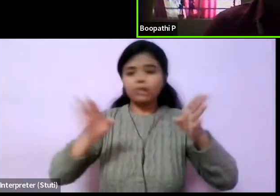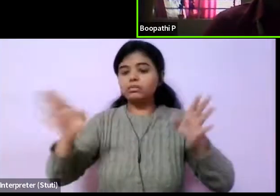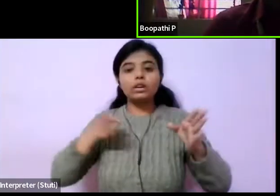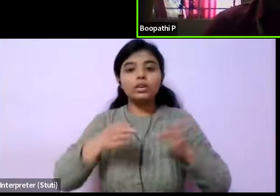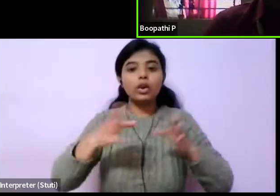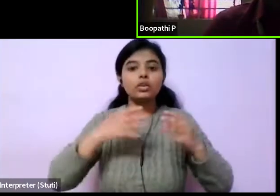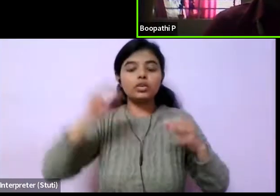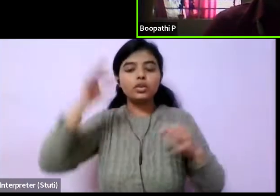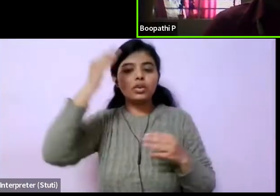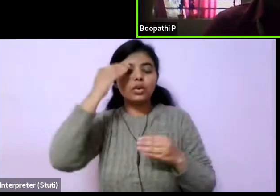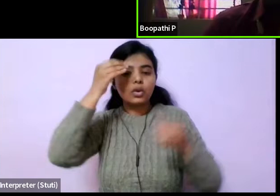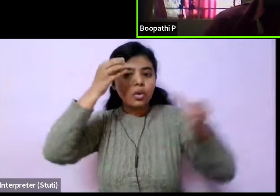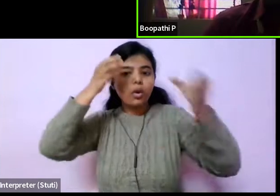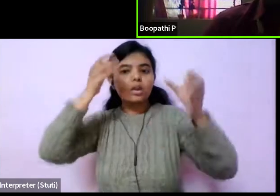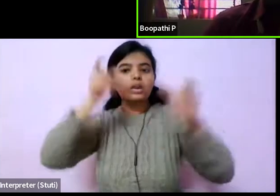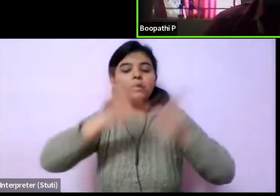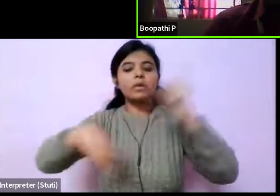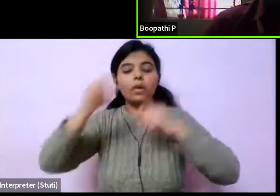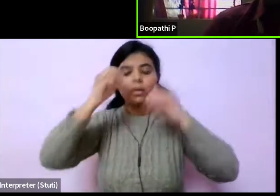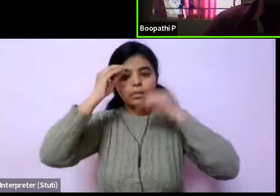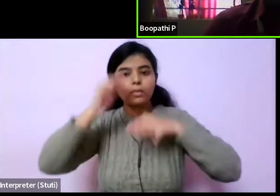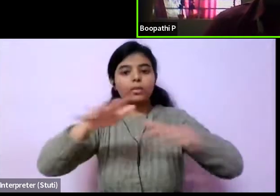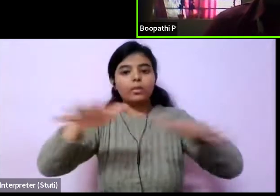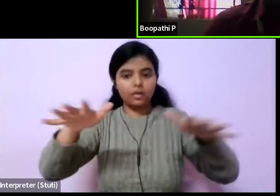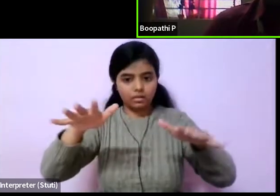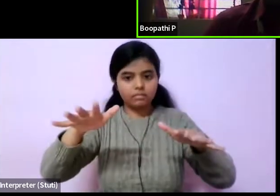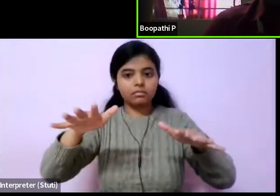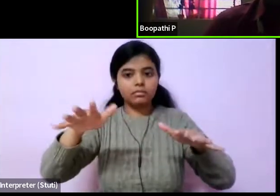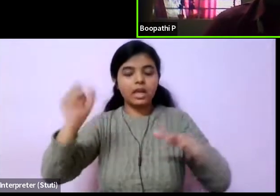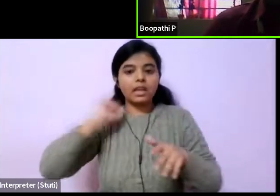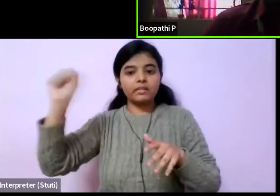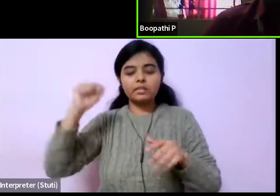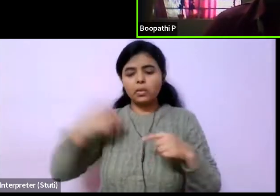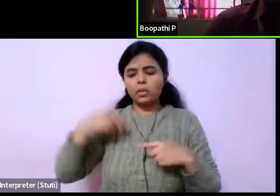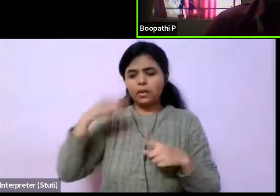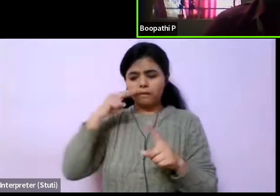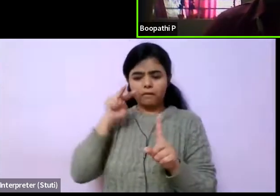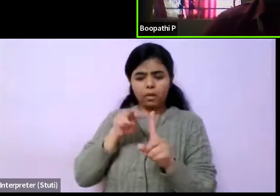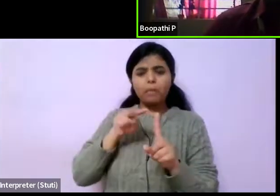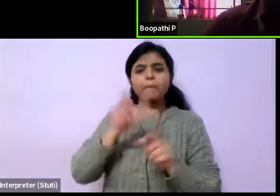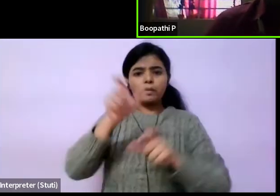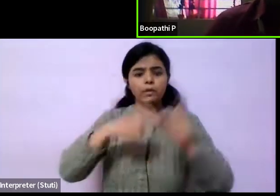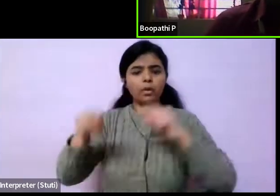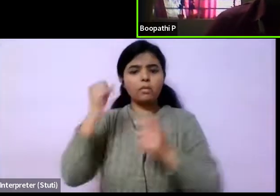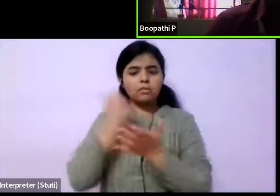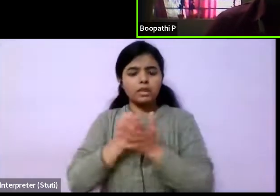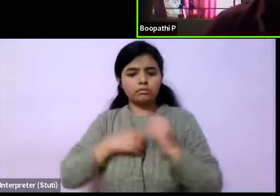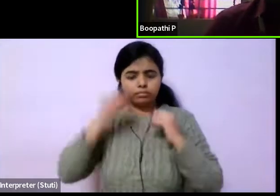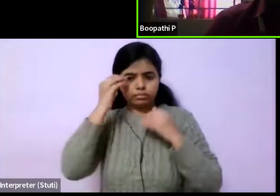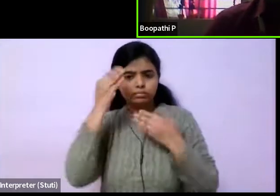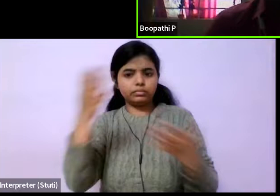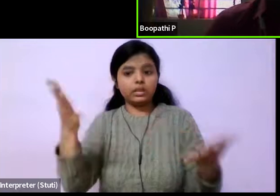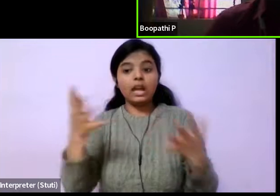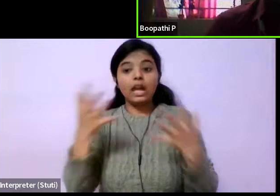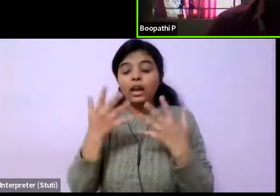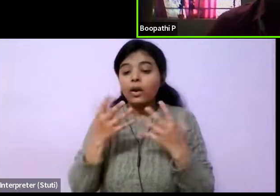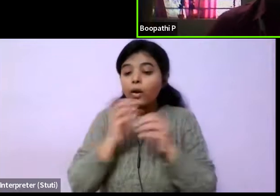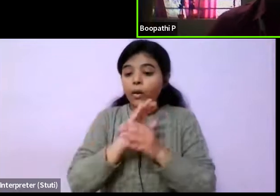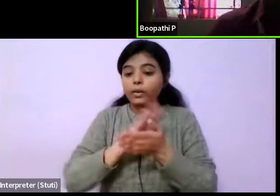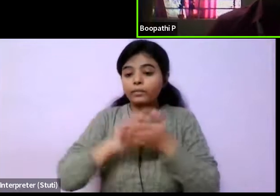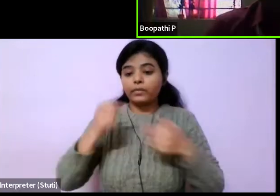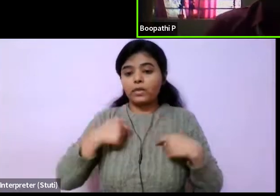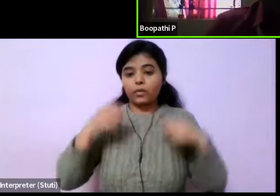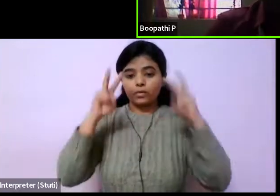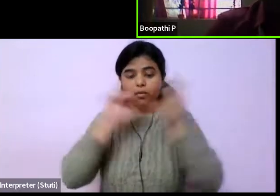knowledge, from the perspective of activists. So I'll stop it here. Probably if there is any question, I'll take it up. So thank you very